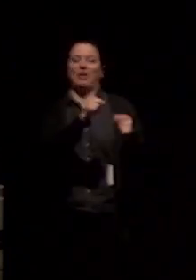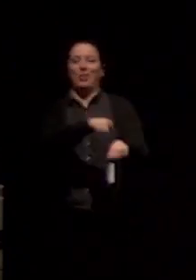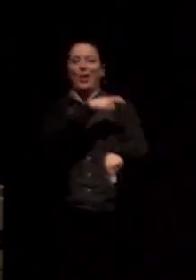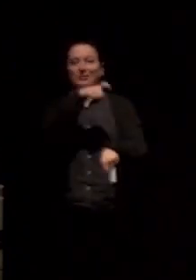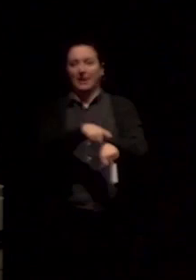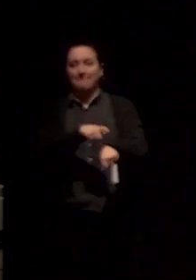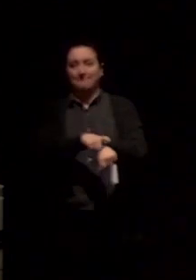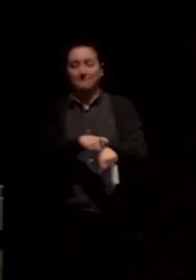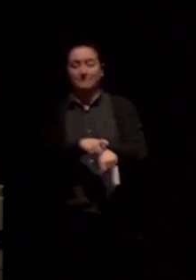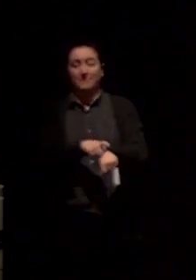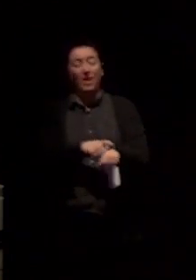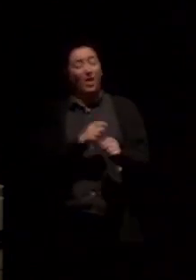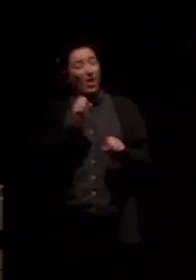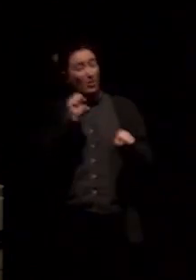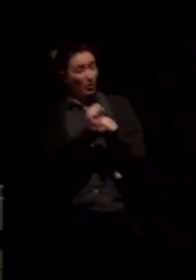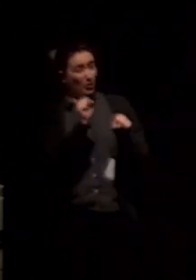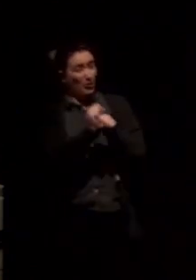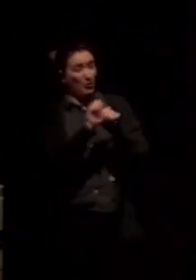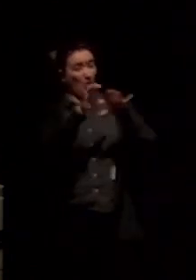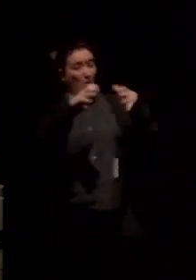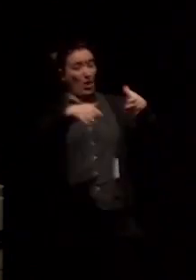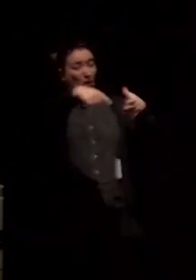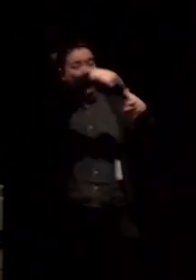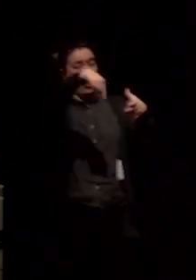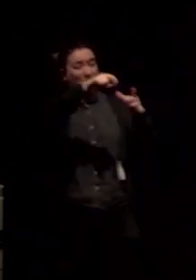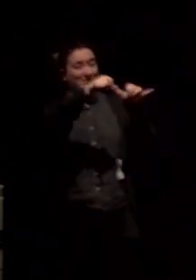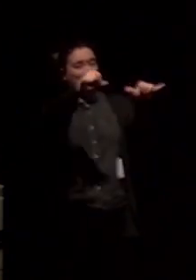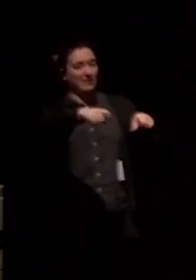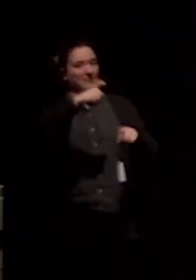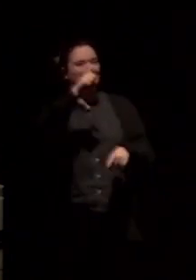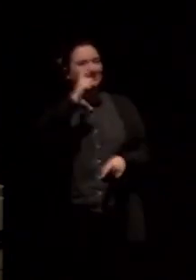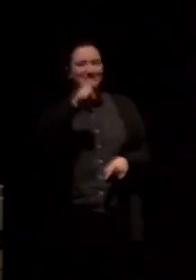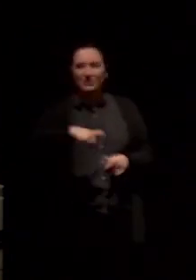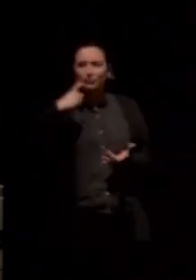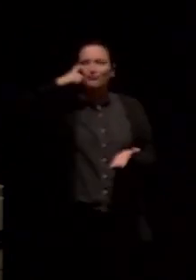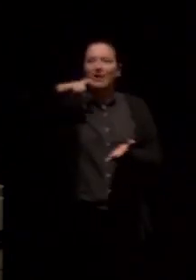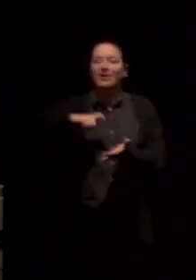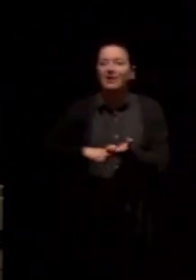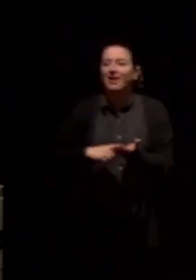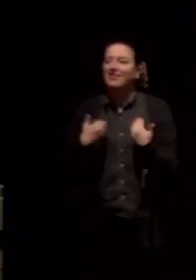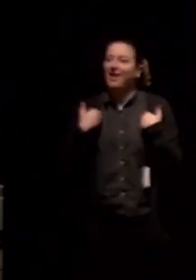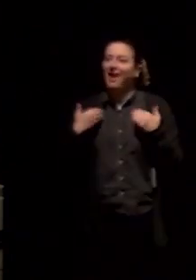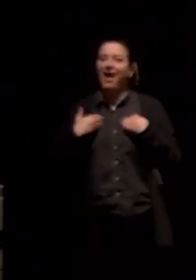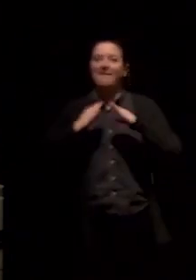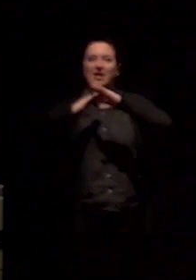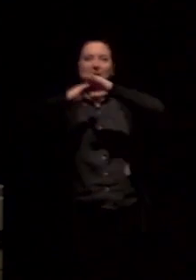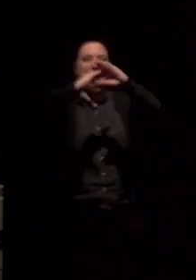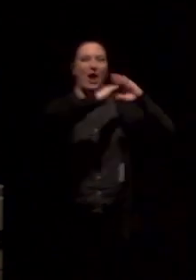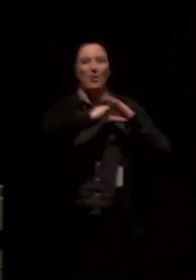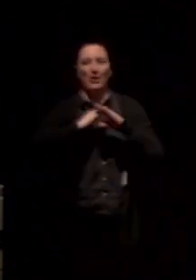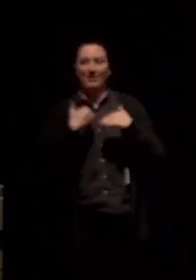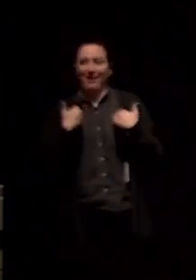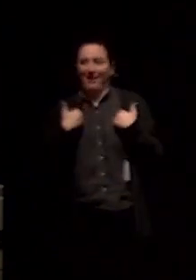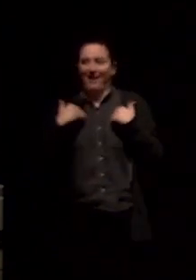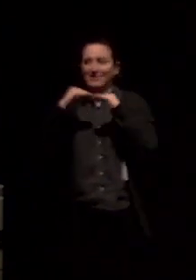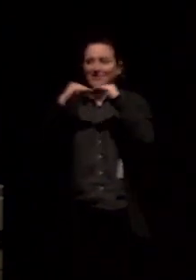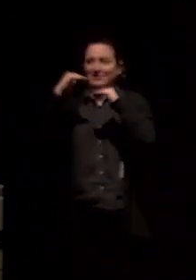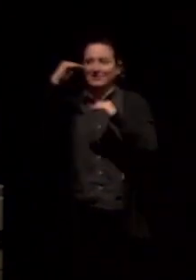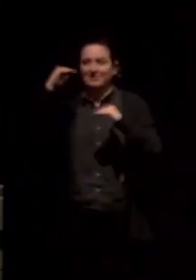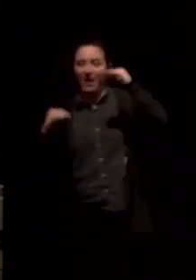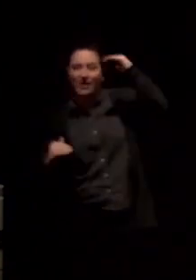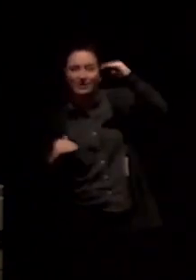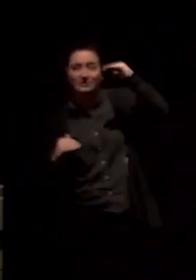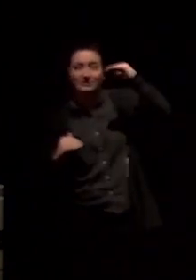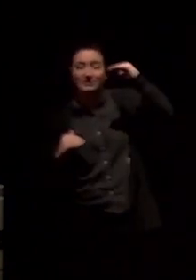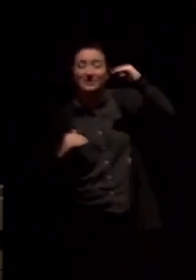to recognize disparities and barriers. And as you know, well-known people have now said, the opposite of racism